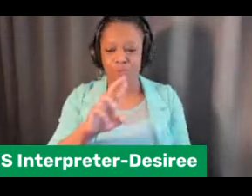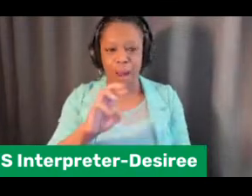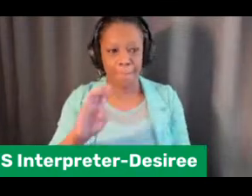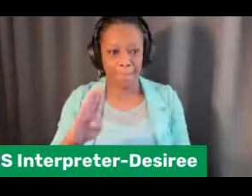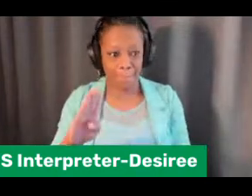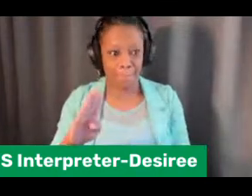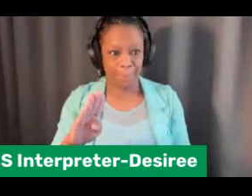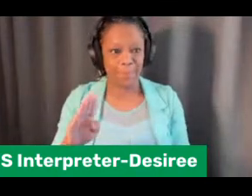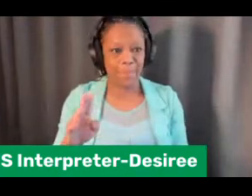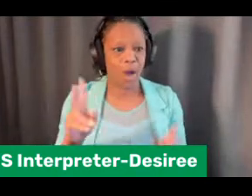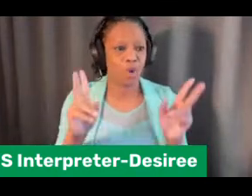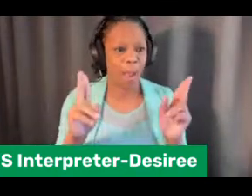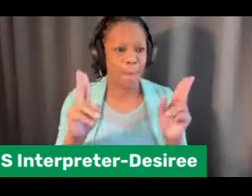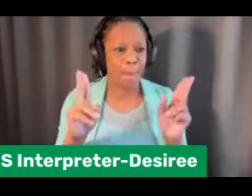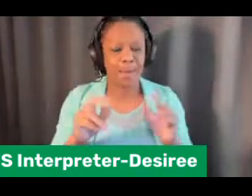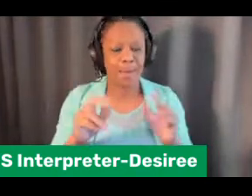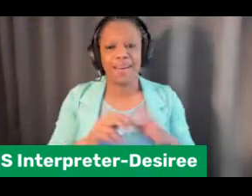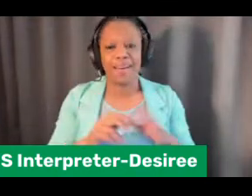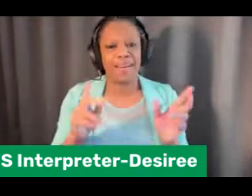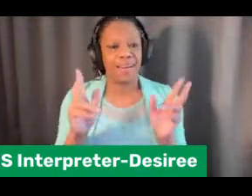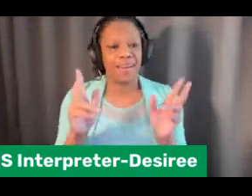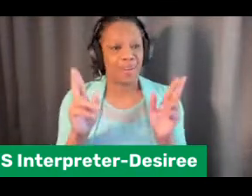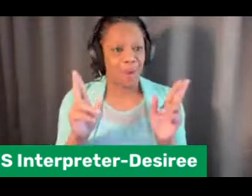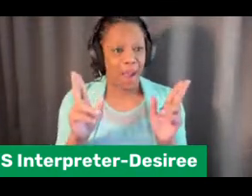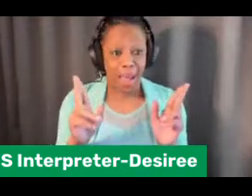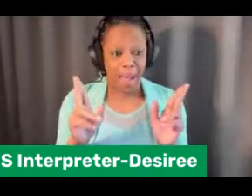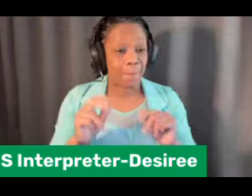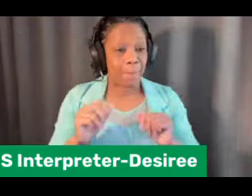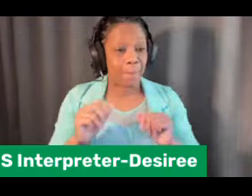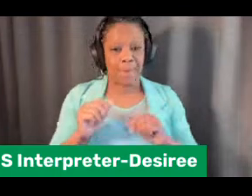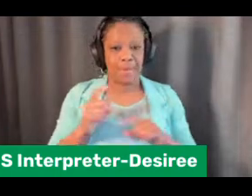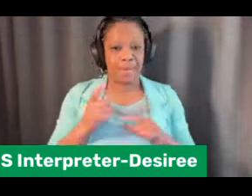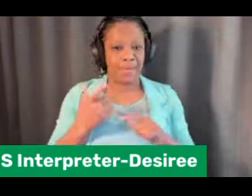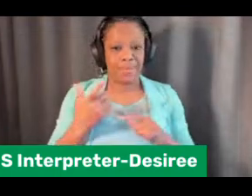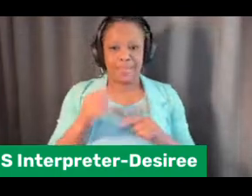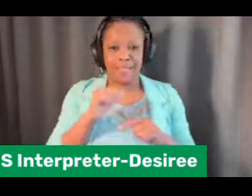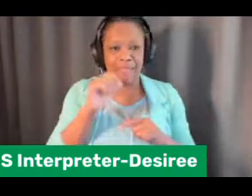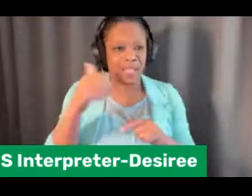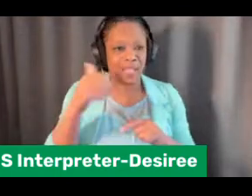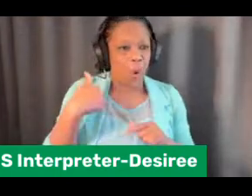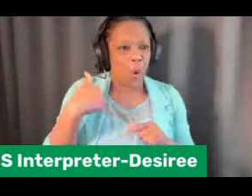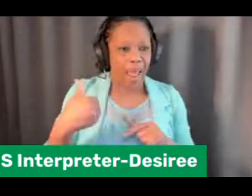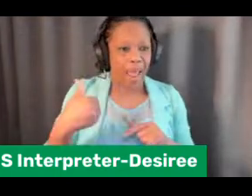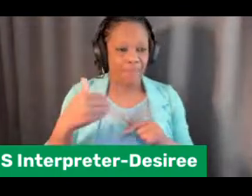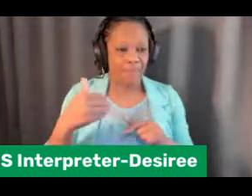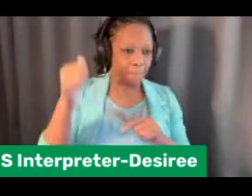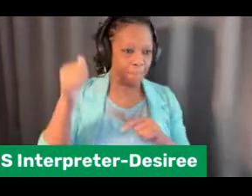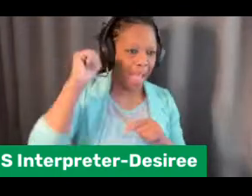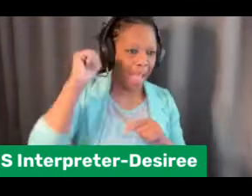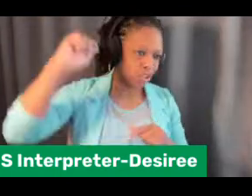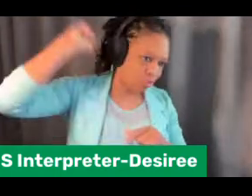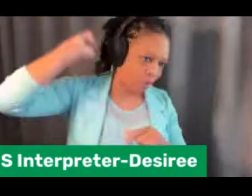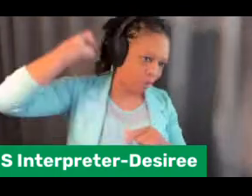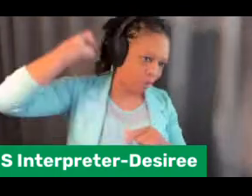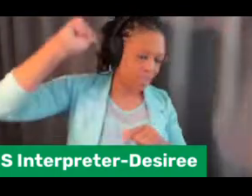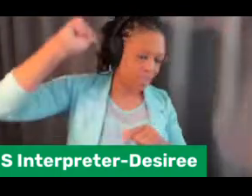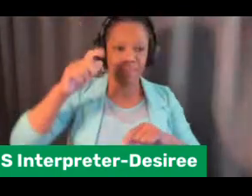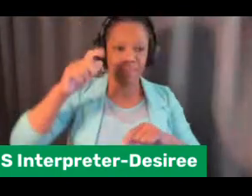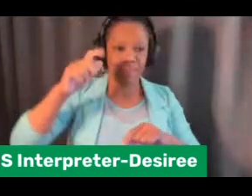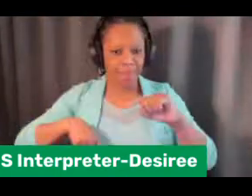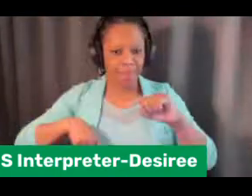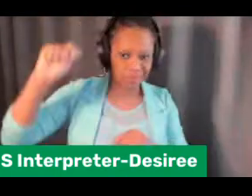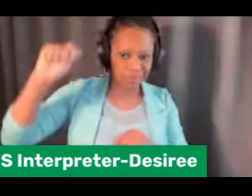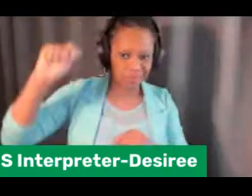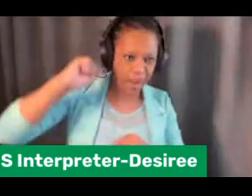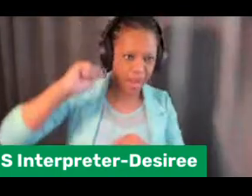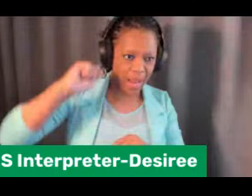slow. Crabs can't, like, they don't have back scratchers, so they can't scratch their backs. And the two species need each